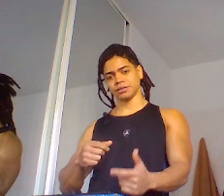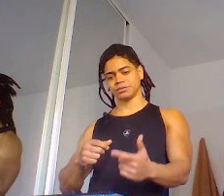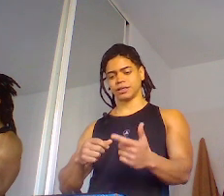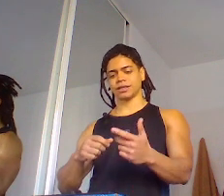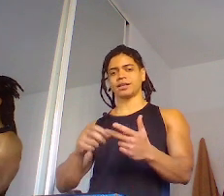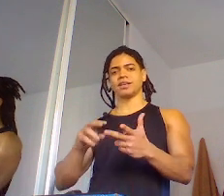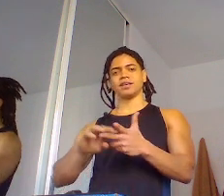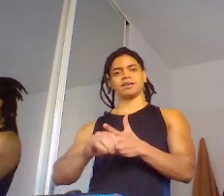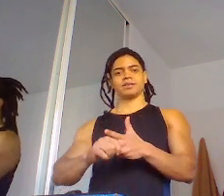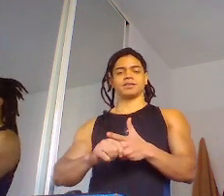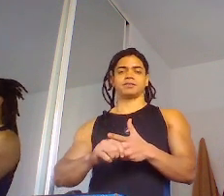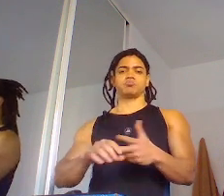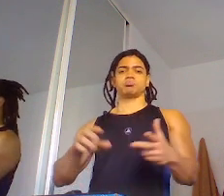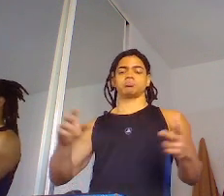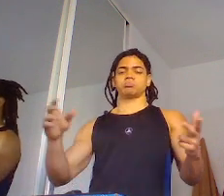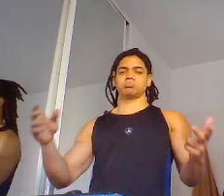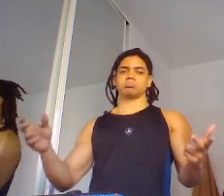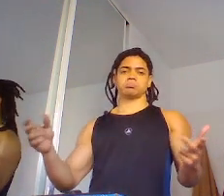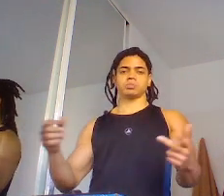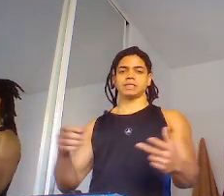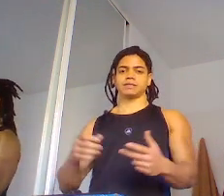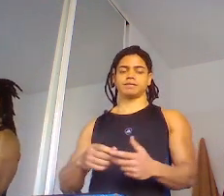utility bills,